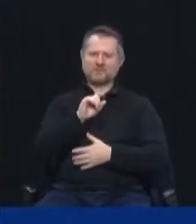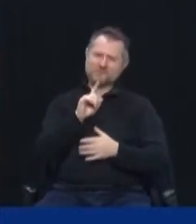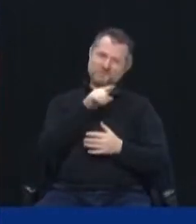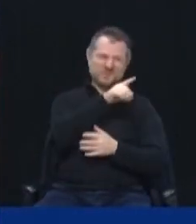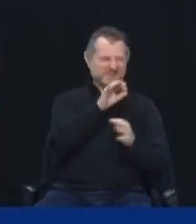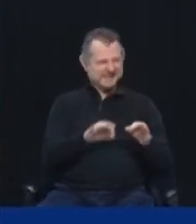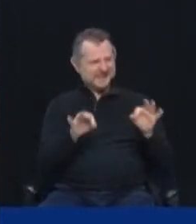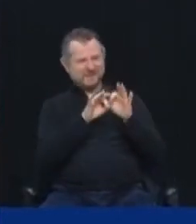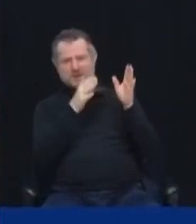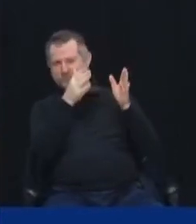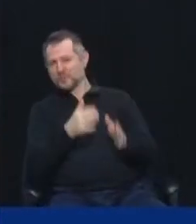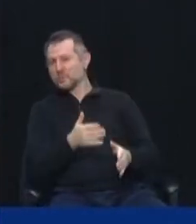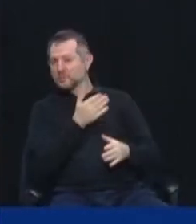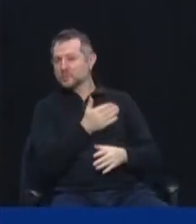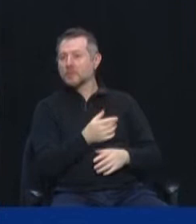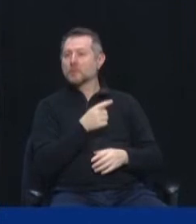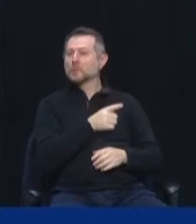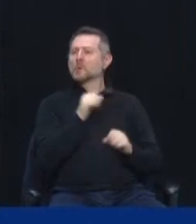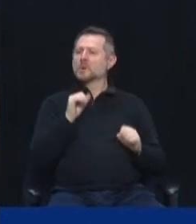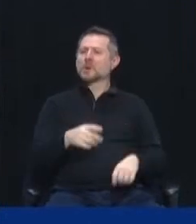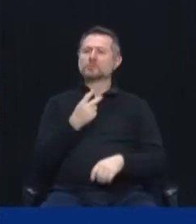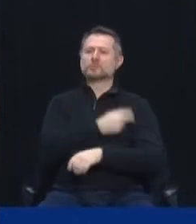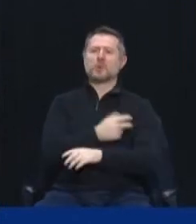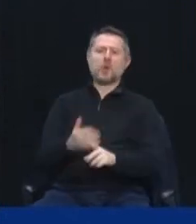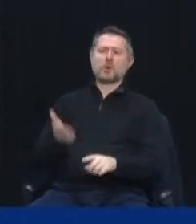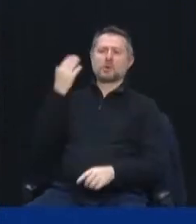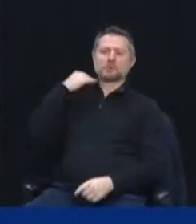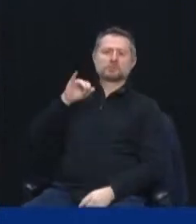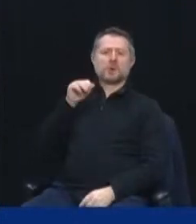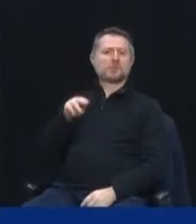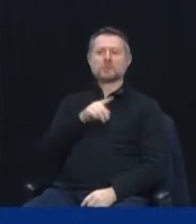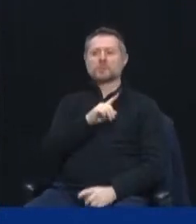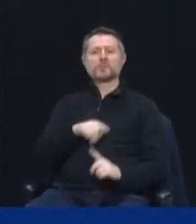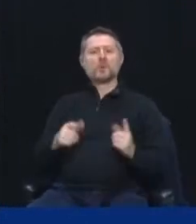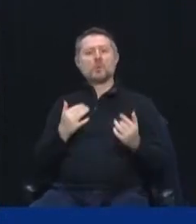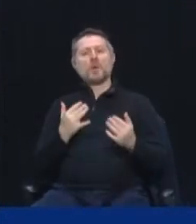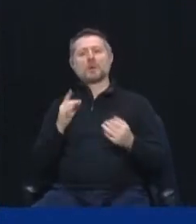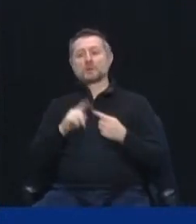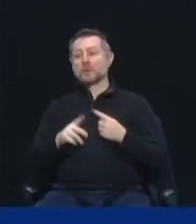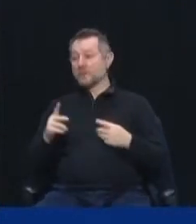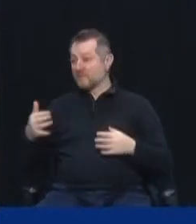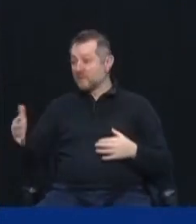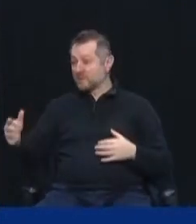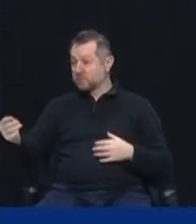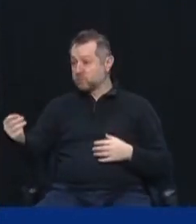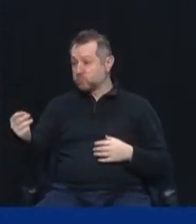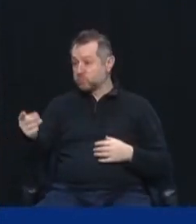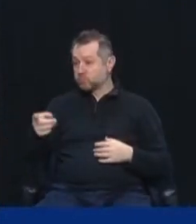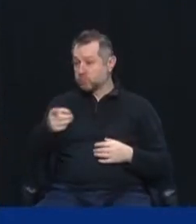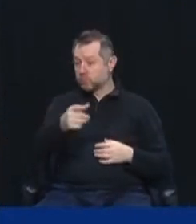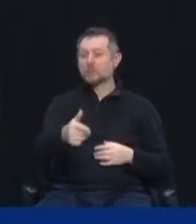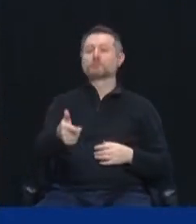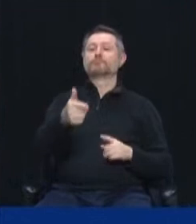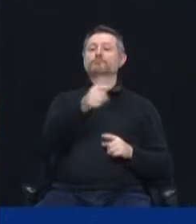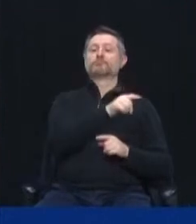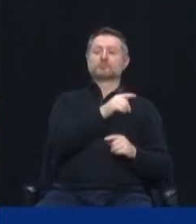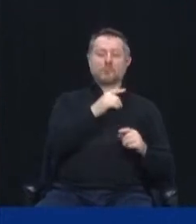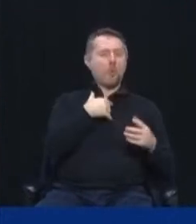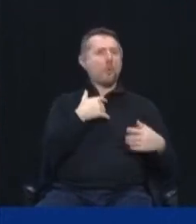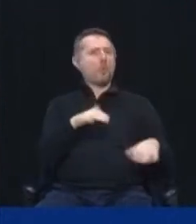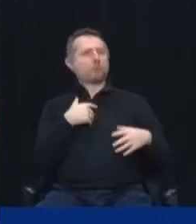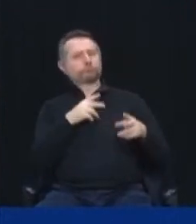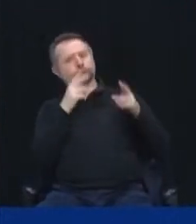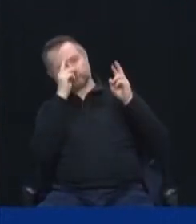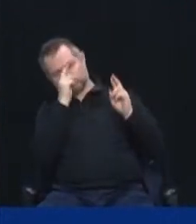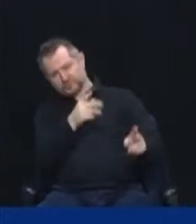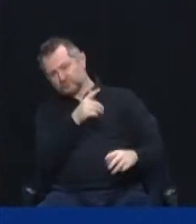as they come. You waited until others were eligible. I admire that about